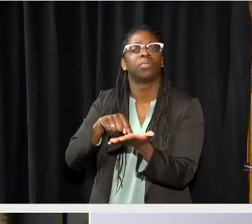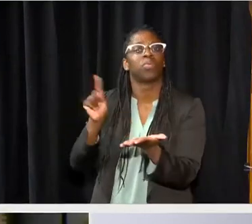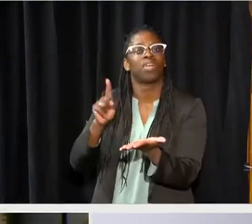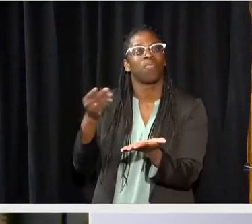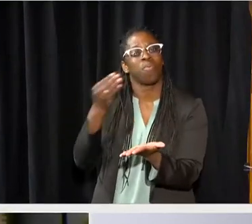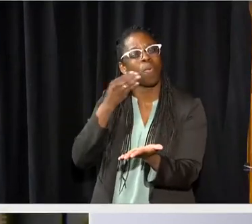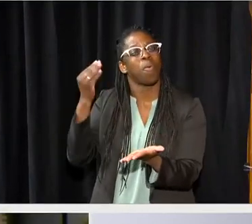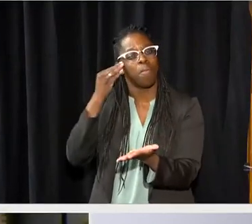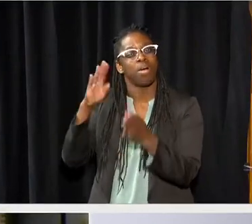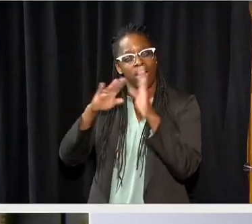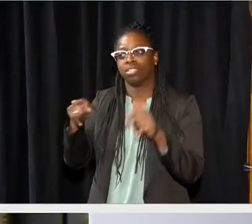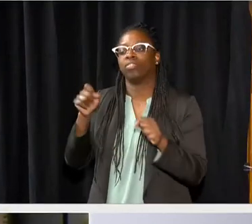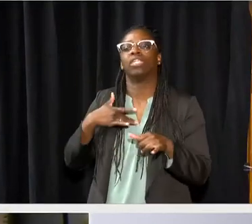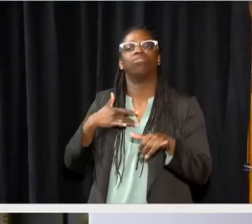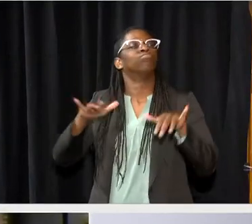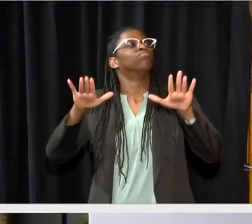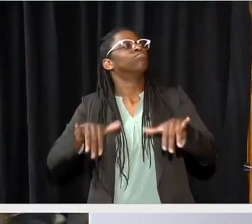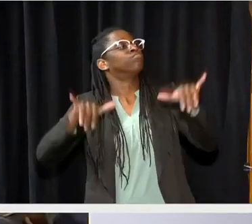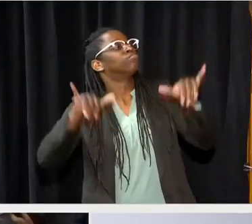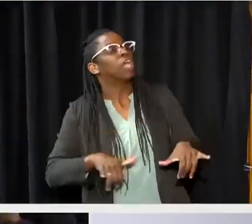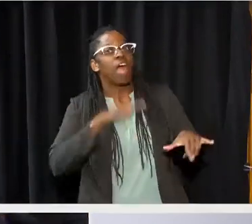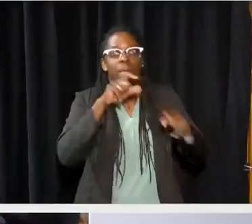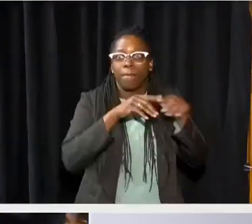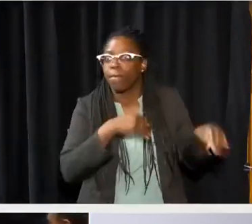place to live in Massachusetts.